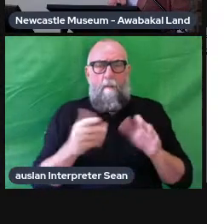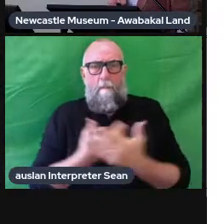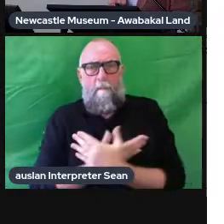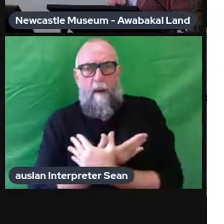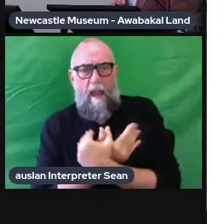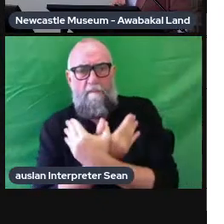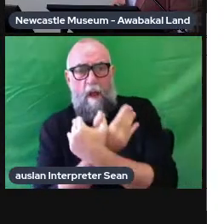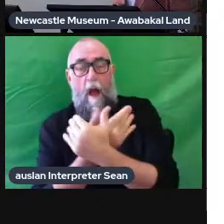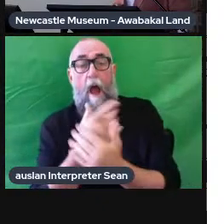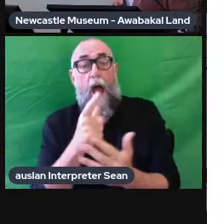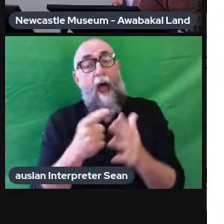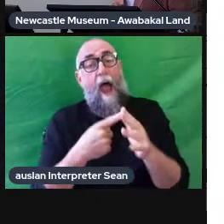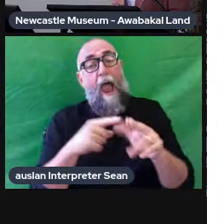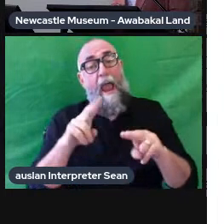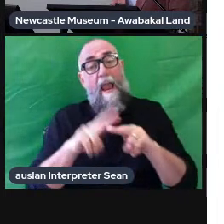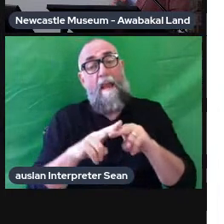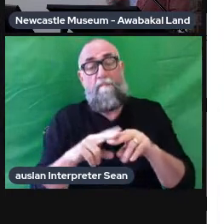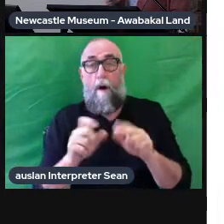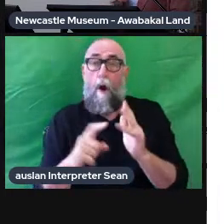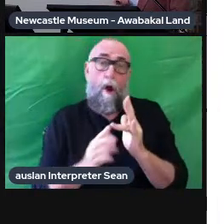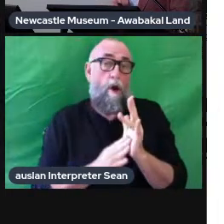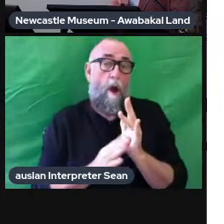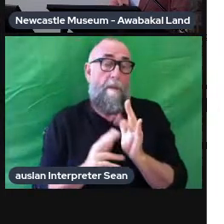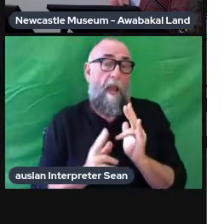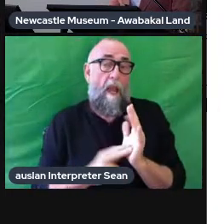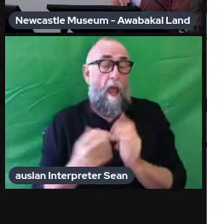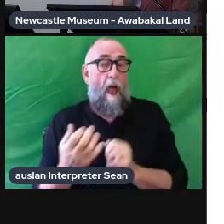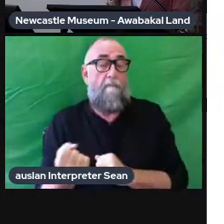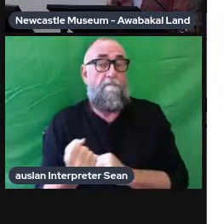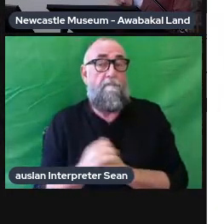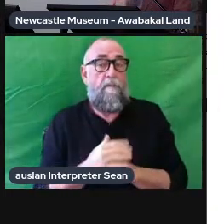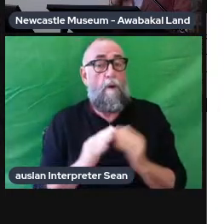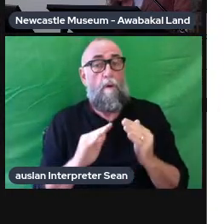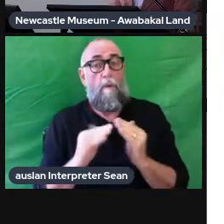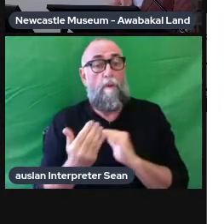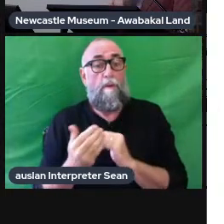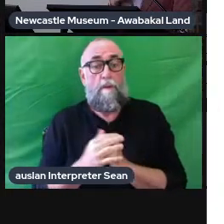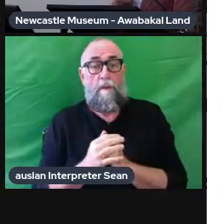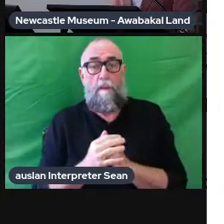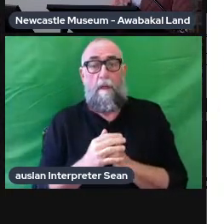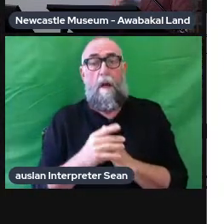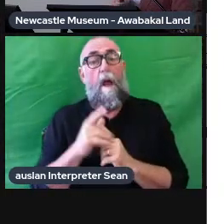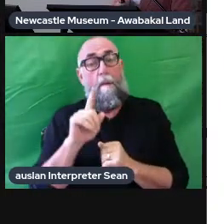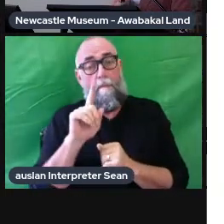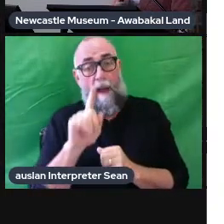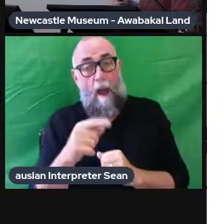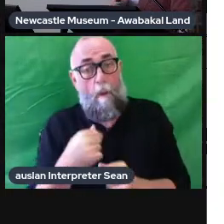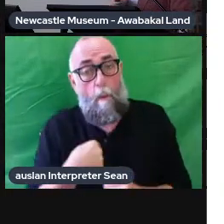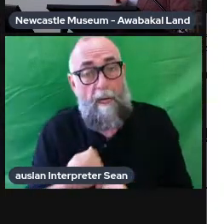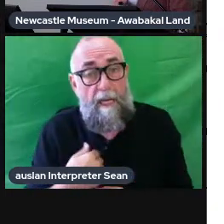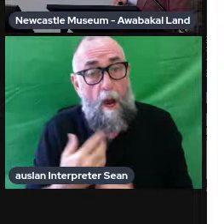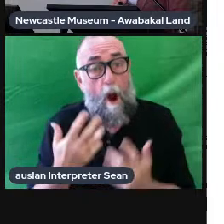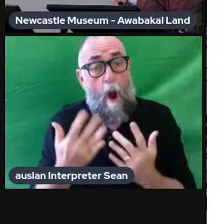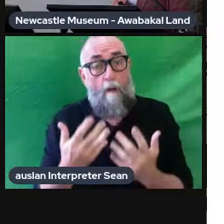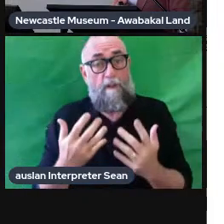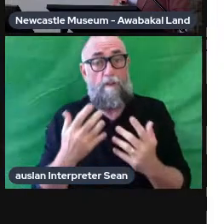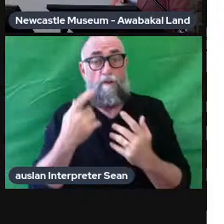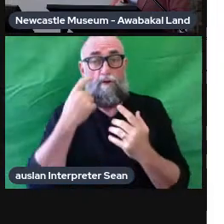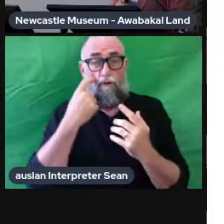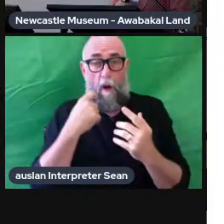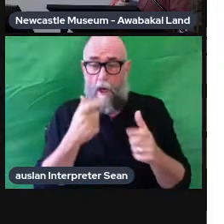quite common in the community. So it's a cause of stroke that we do look out for and try to screen as much as we